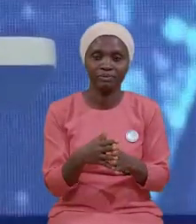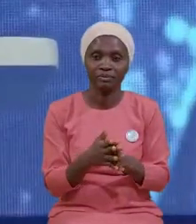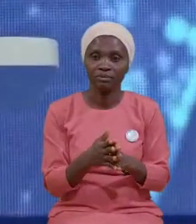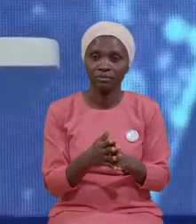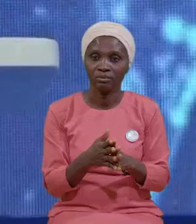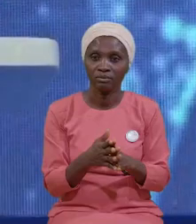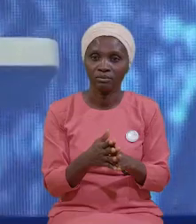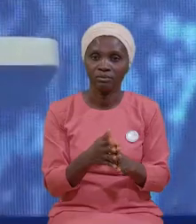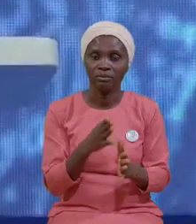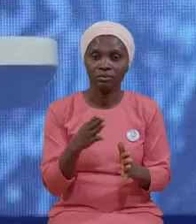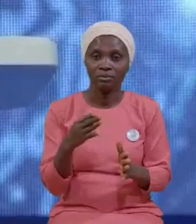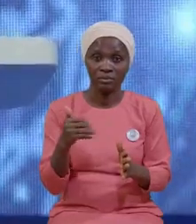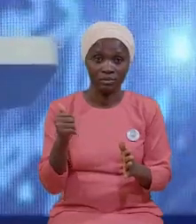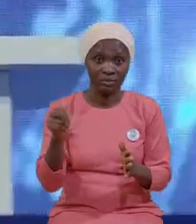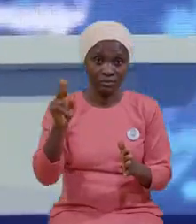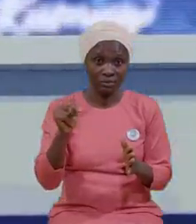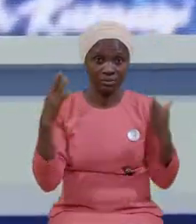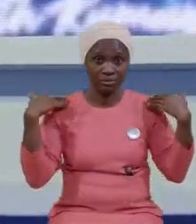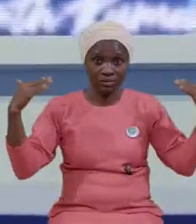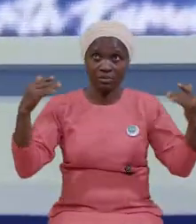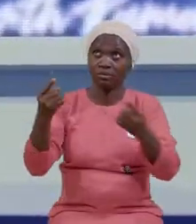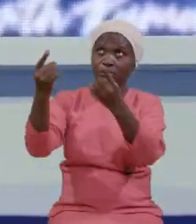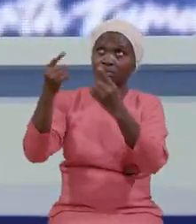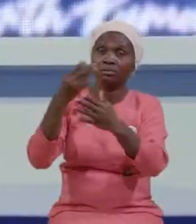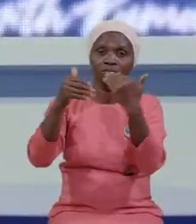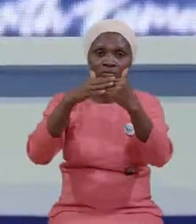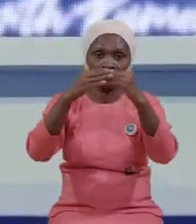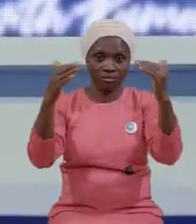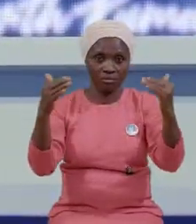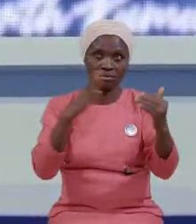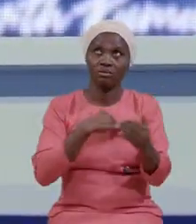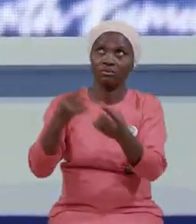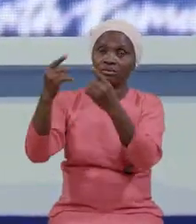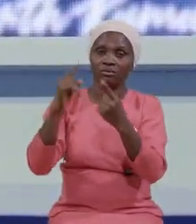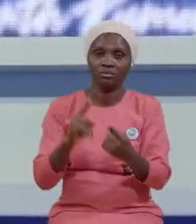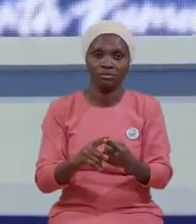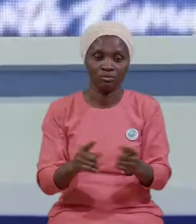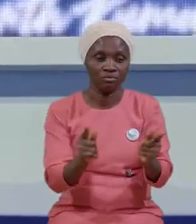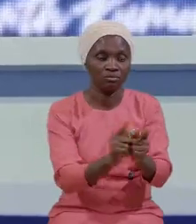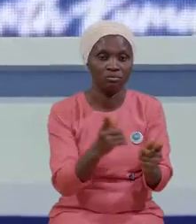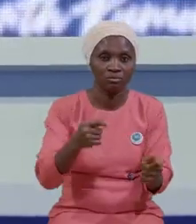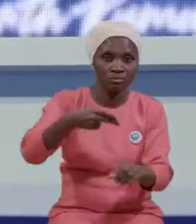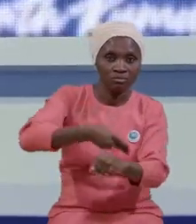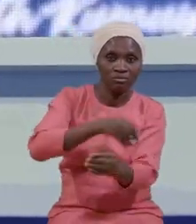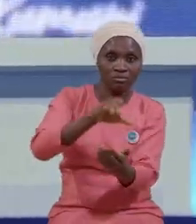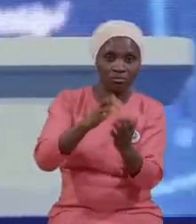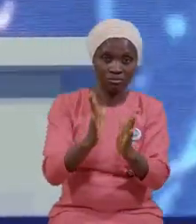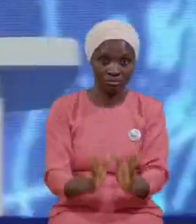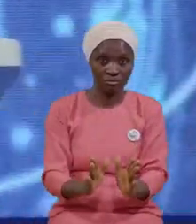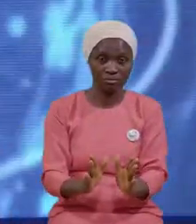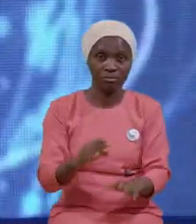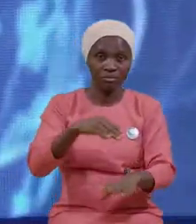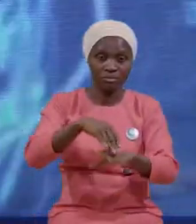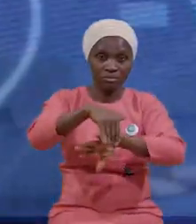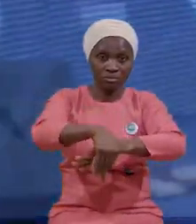An angel came from heaven, and he came to those shepherds at night, and he announced